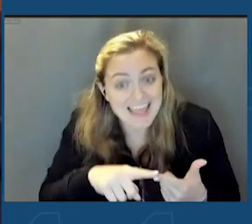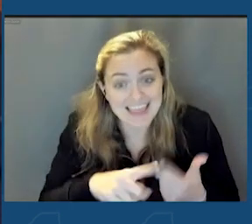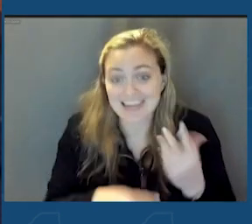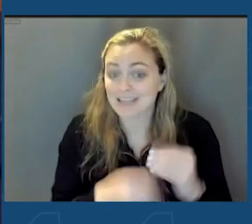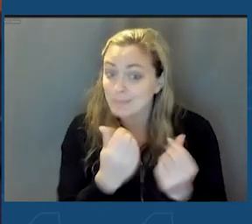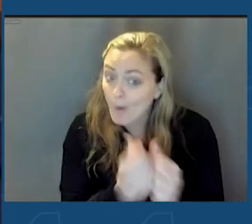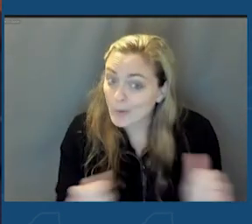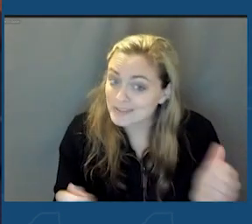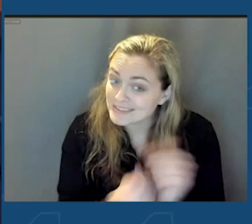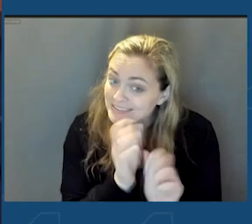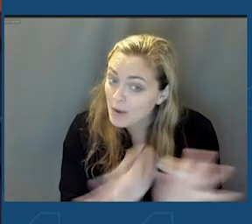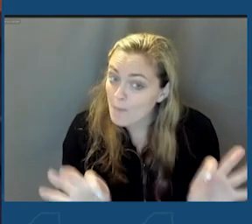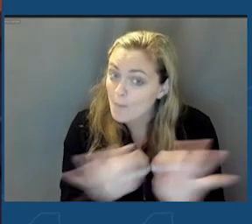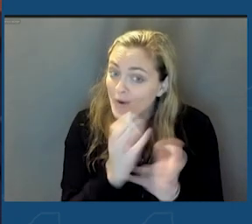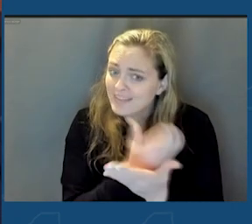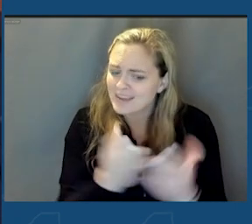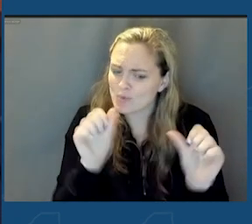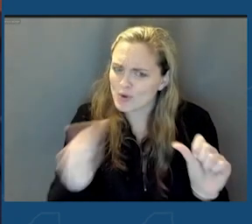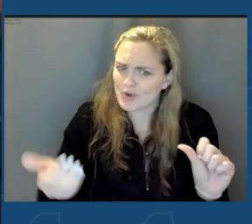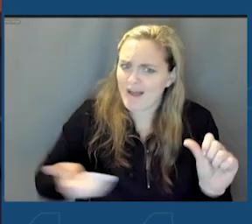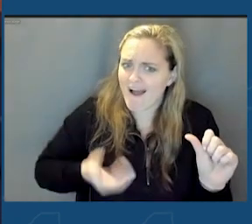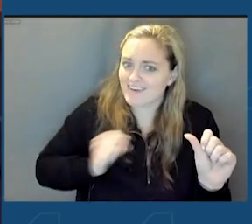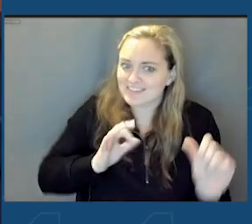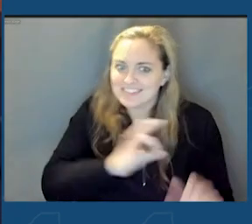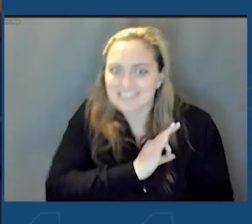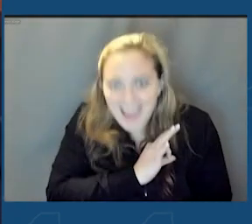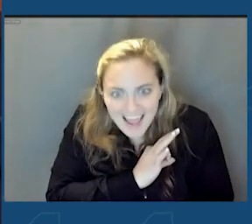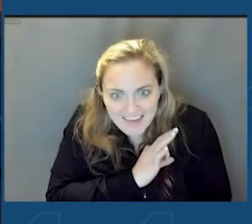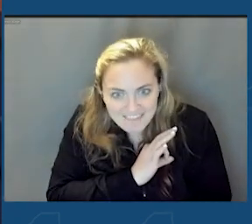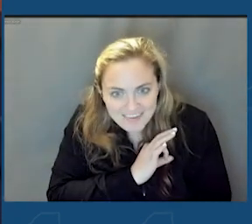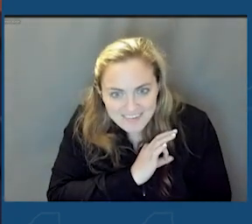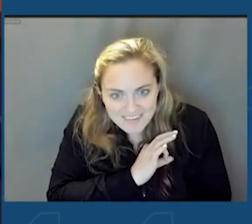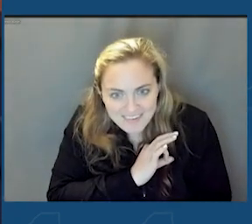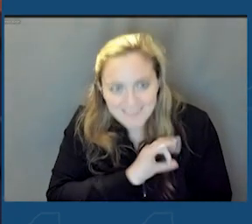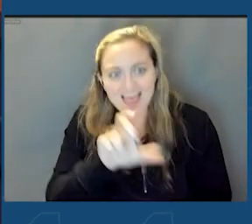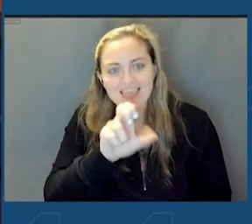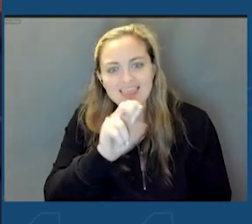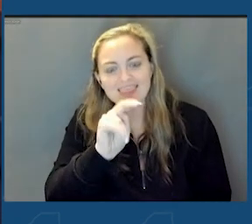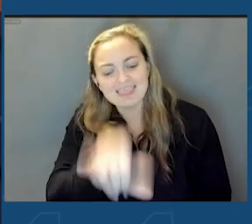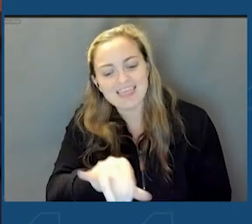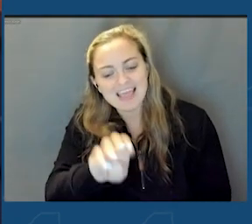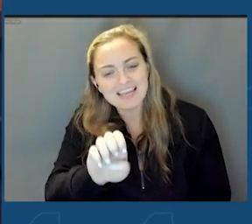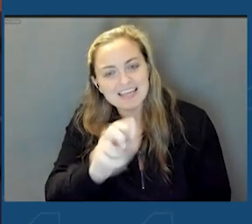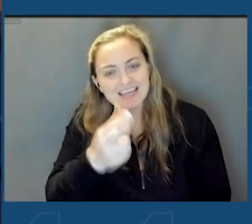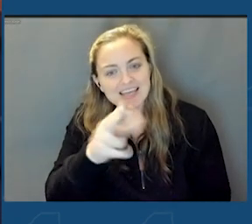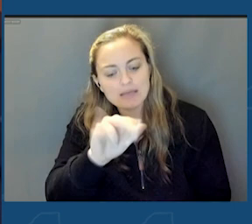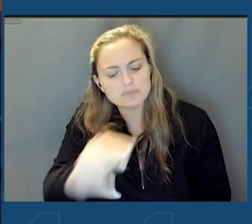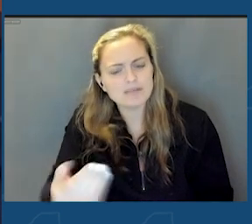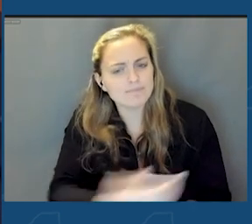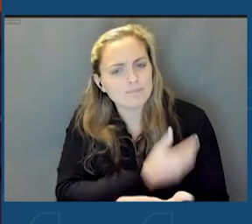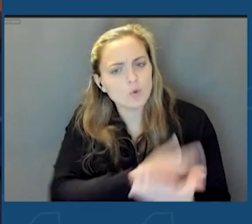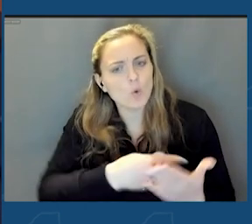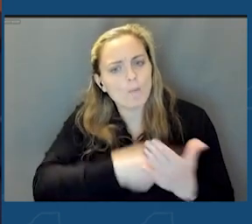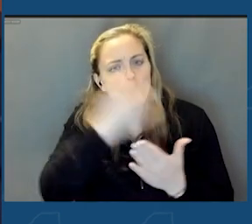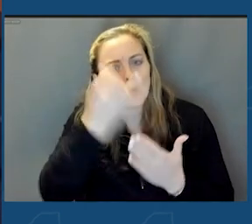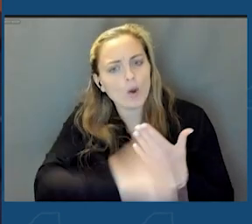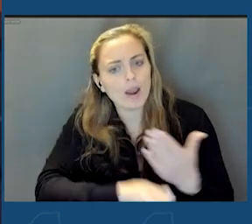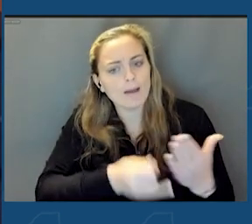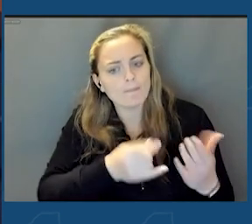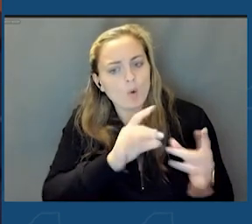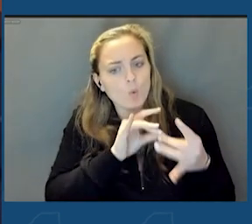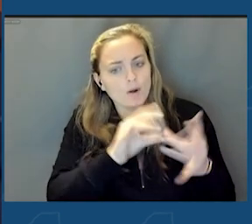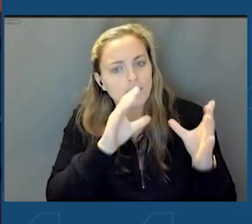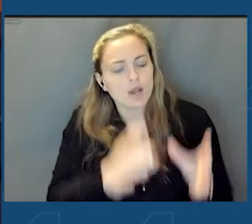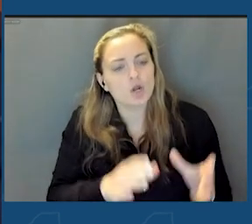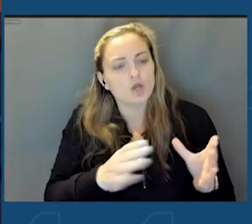thing is that we were able to hire staff. And Lalaney Gibson is our new program coordinator. Please stand. It's a